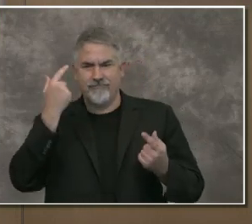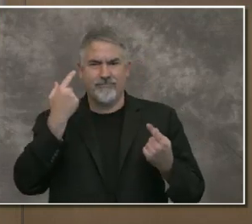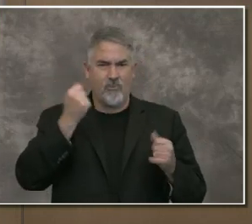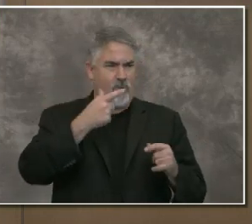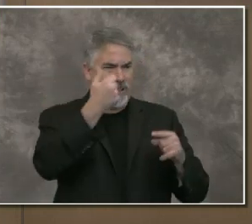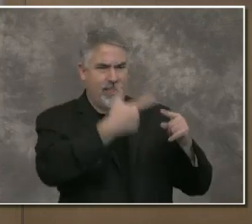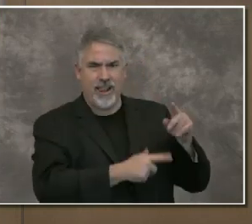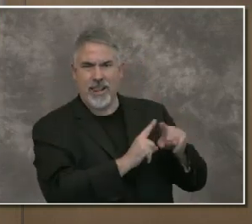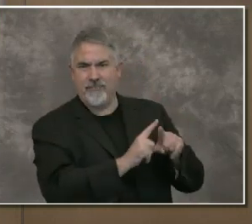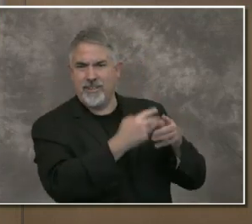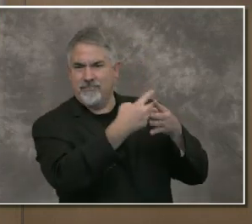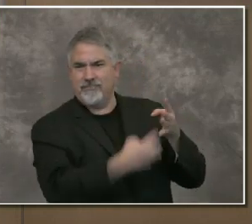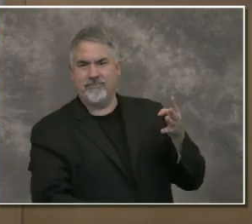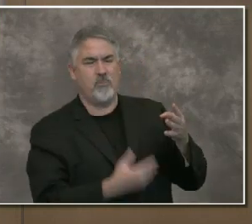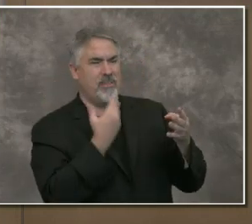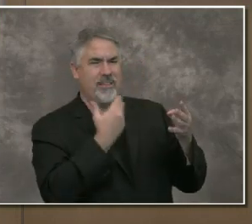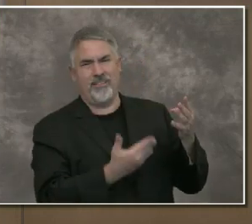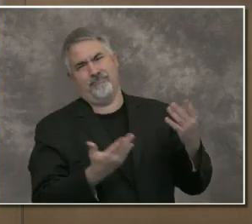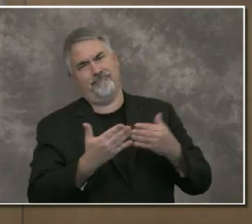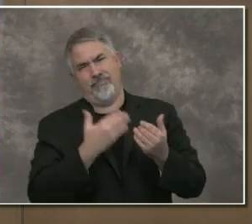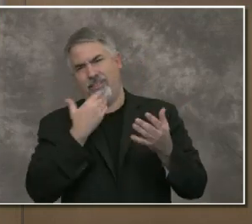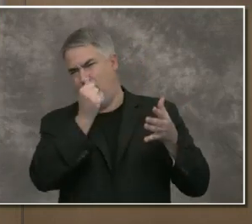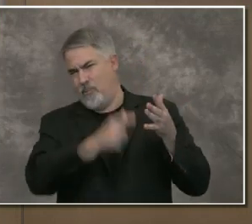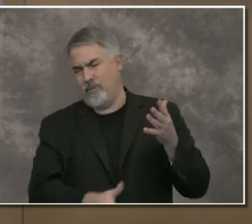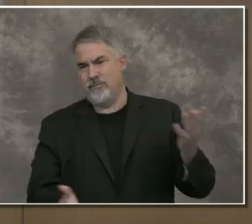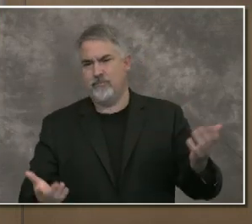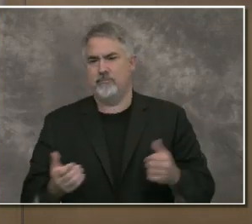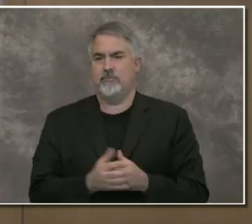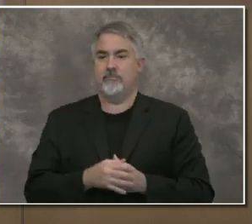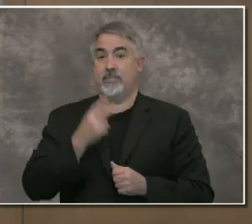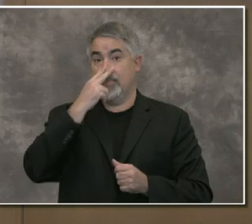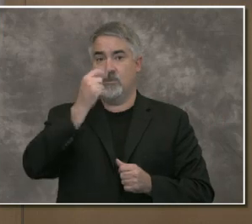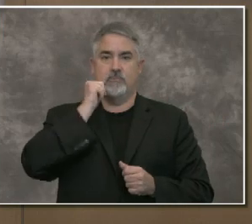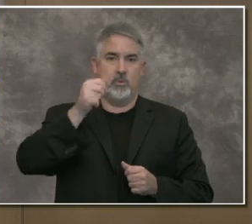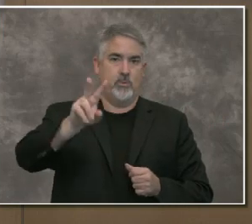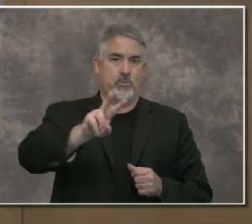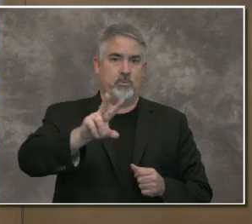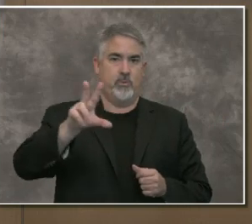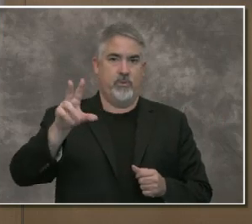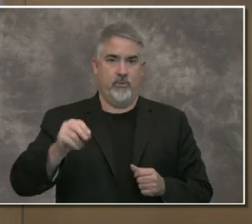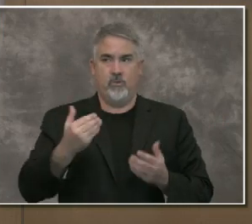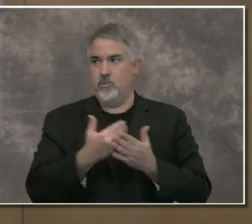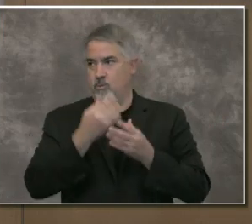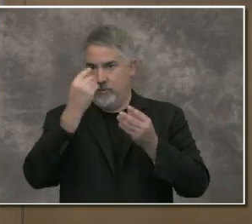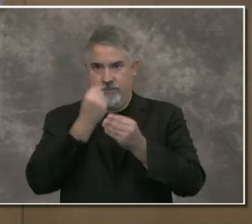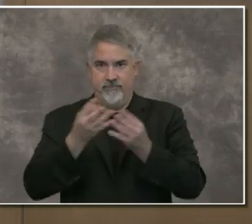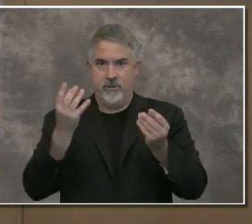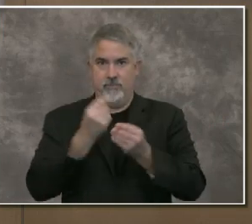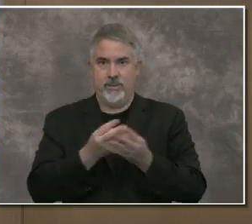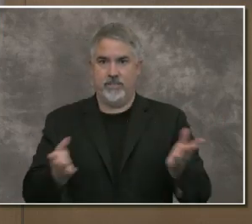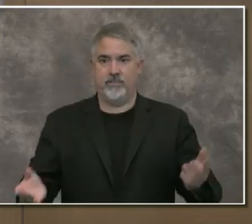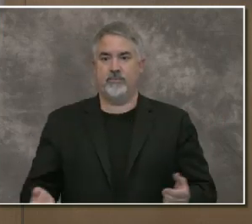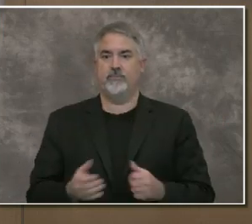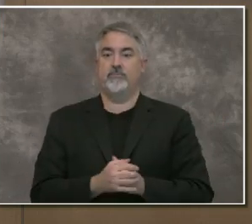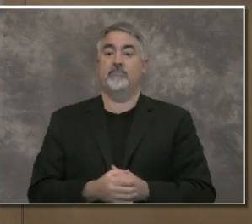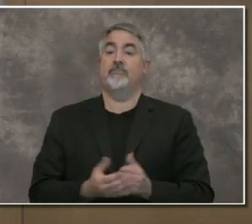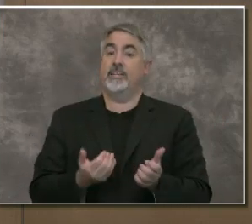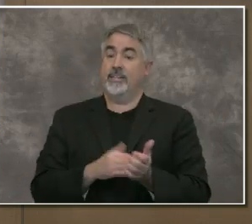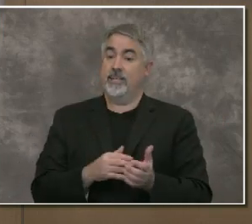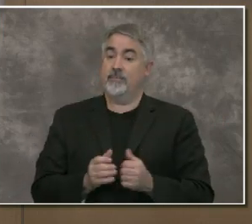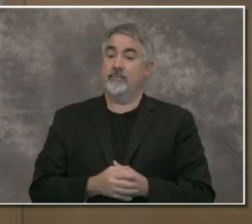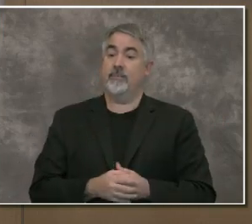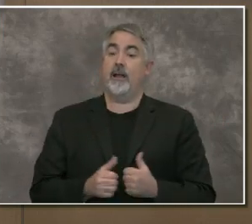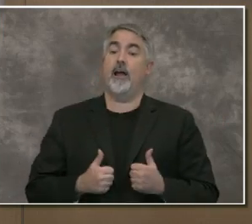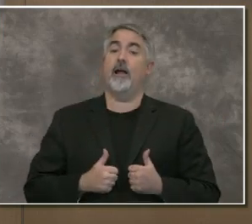With that, we will see you tomorrow at 2:30 for an update. And again, we remind people to